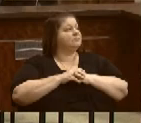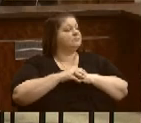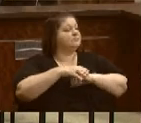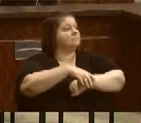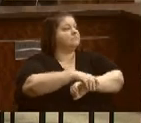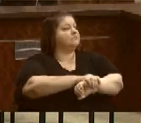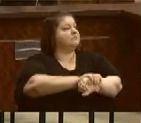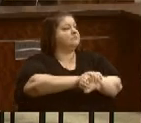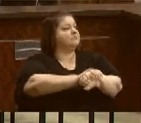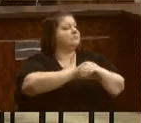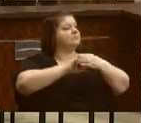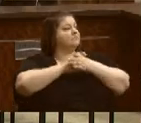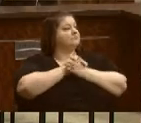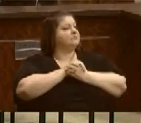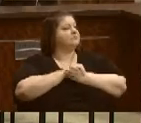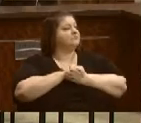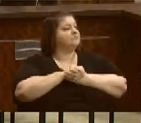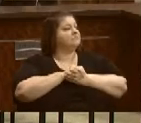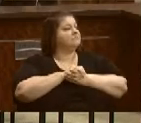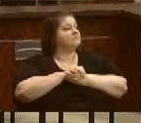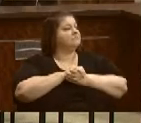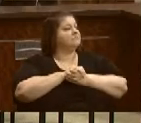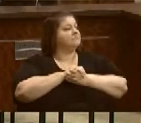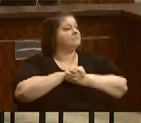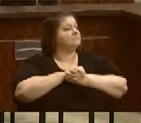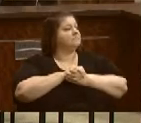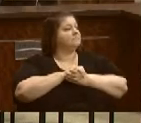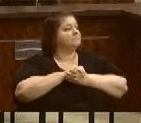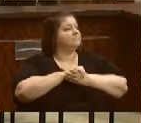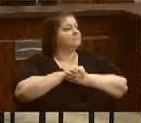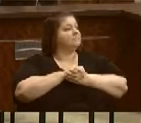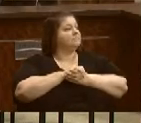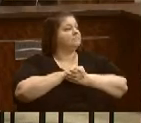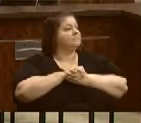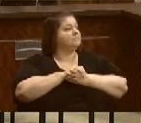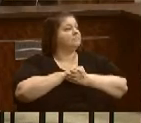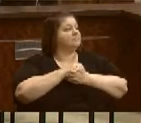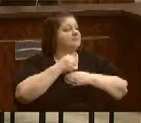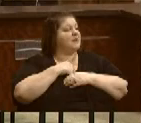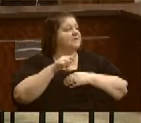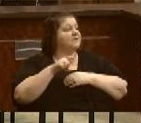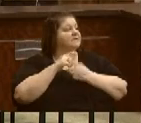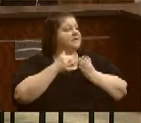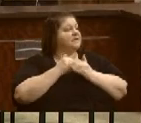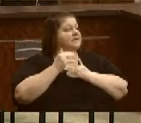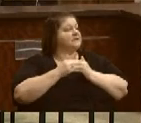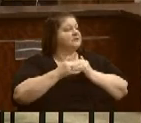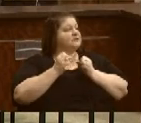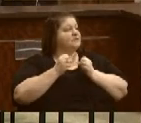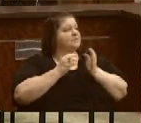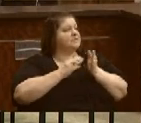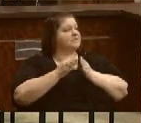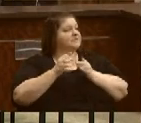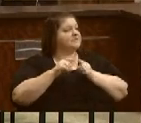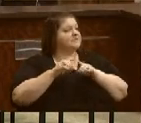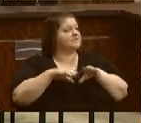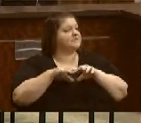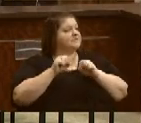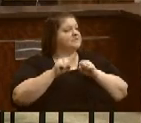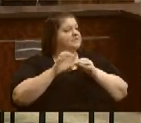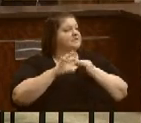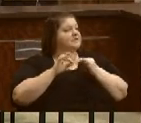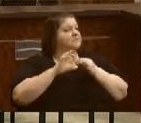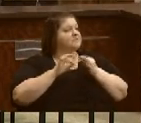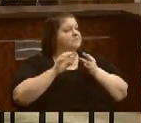Yeah. There you go. There it is. You got it. You got it. Nope. I am left-handed. Yeah. And so, I was going to take exception to your earlier comment